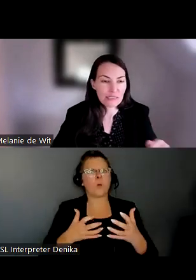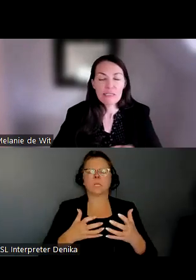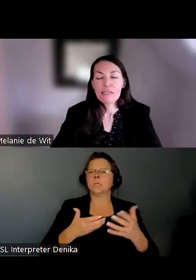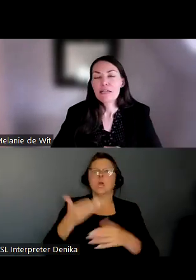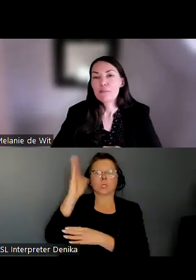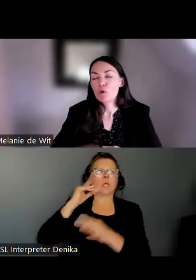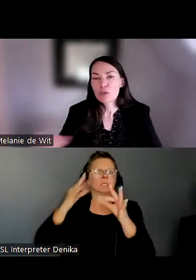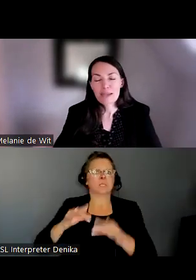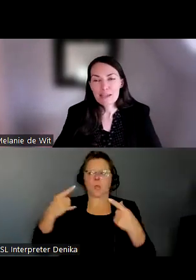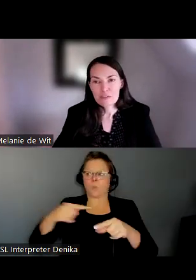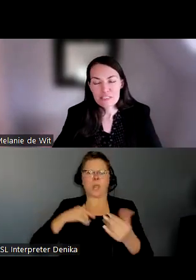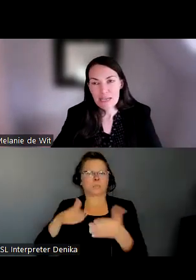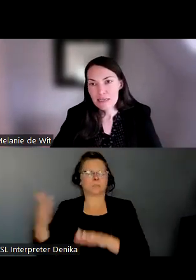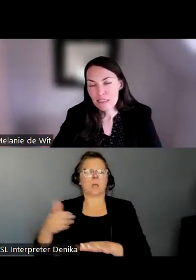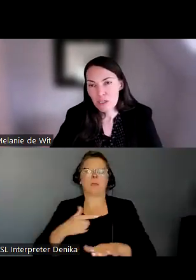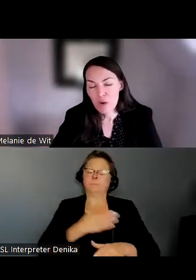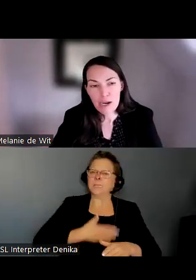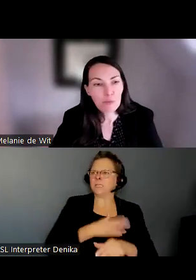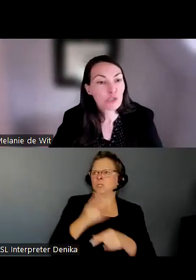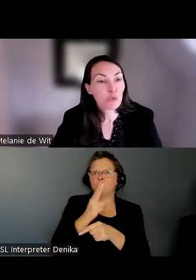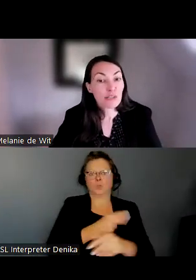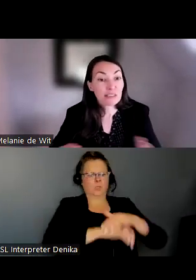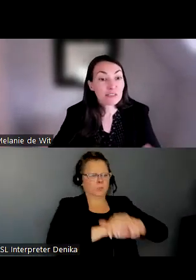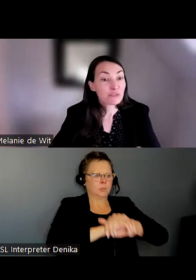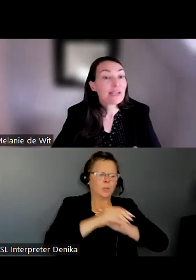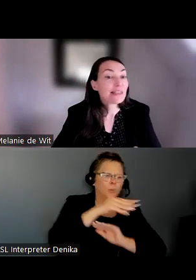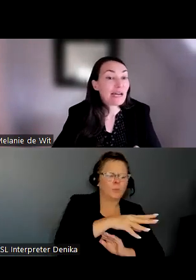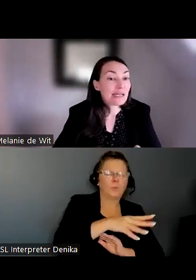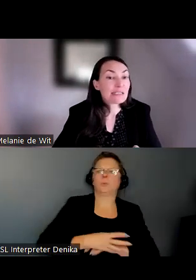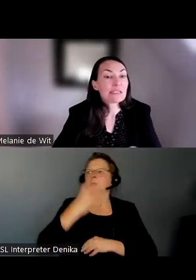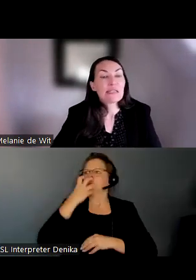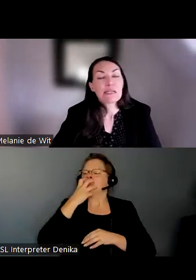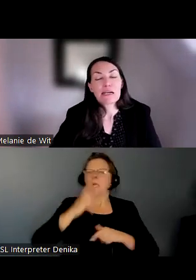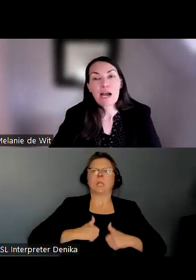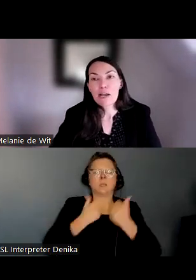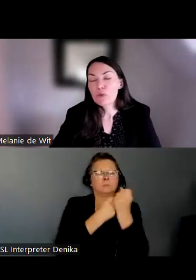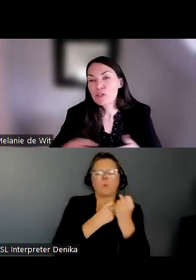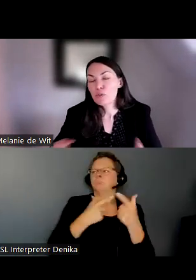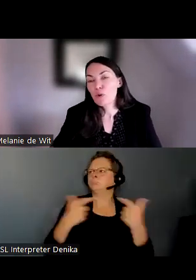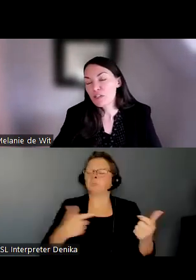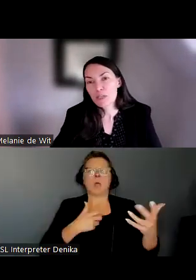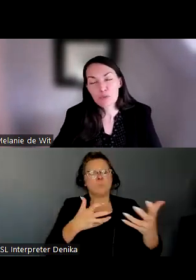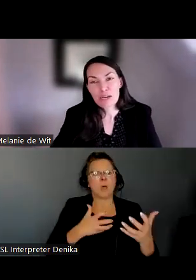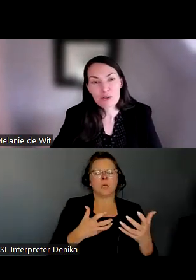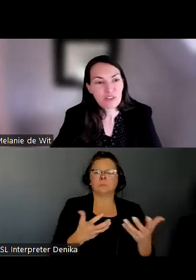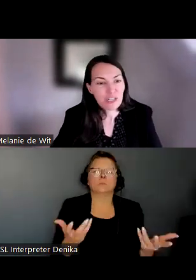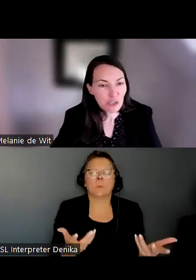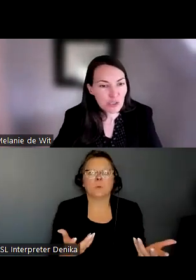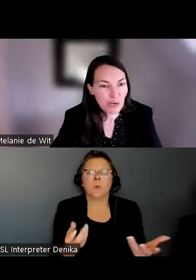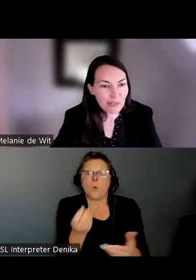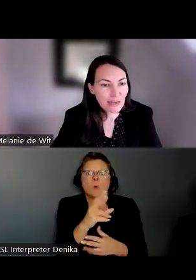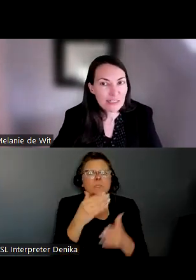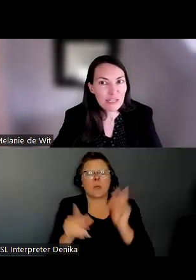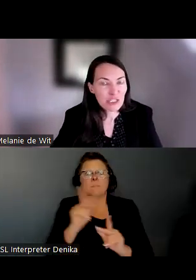decide. Or you may have said, you know, I wouldn't want to live like that. I wouldn't want to be around if I